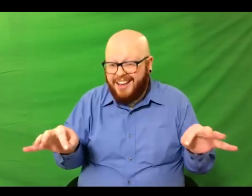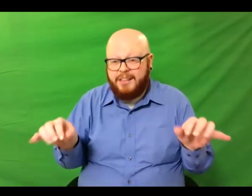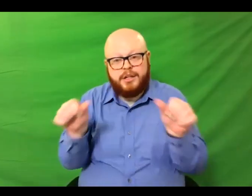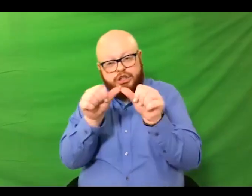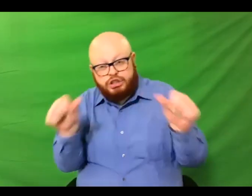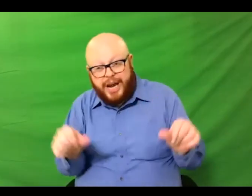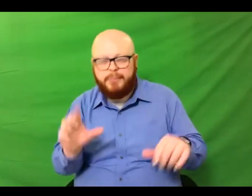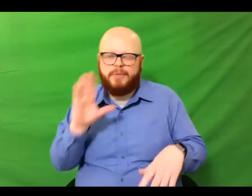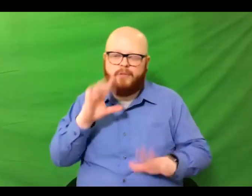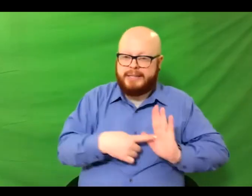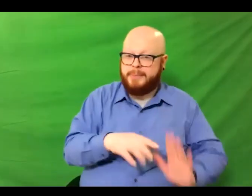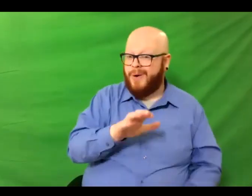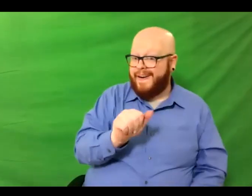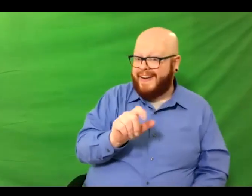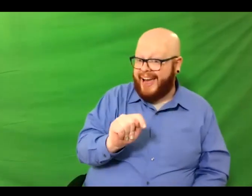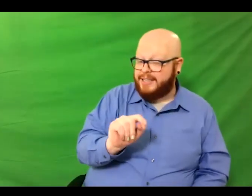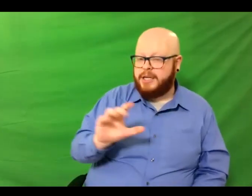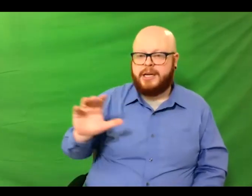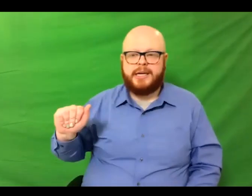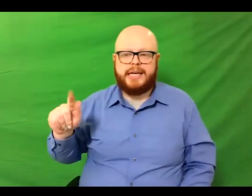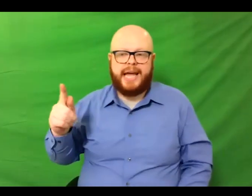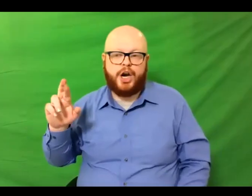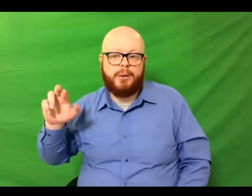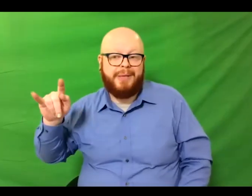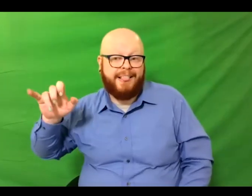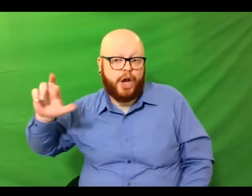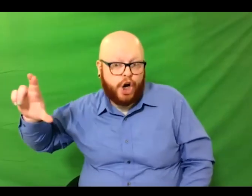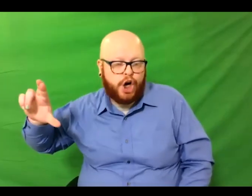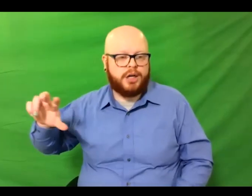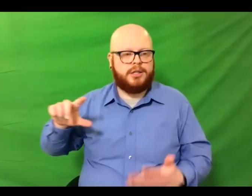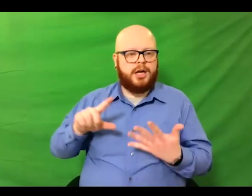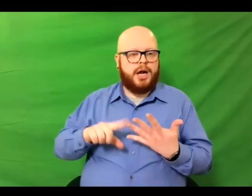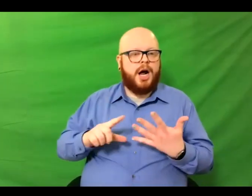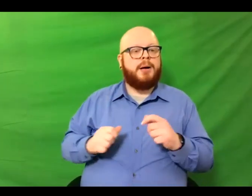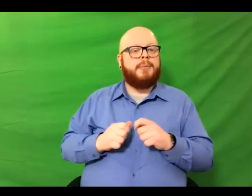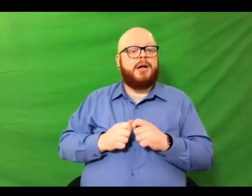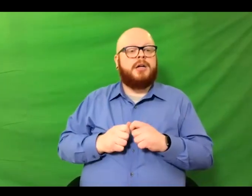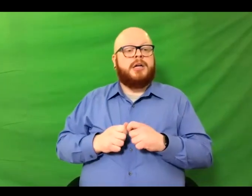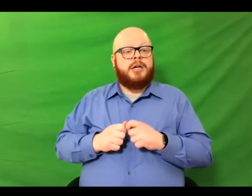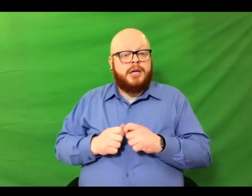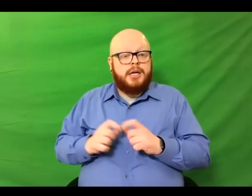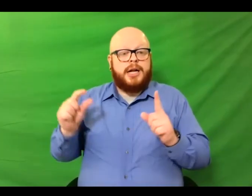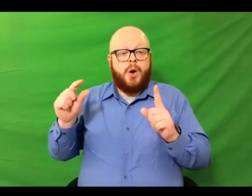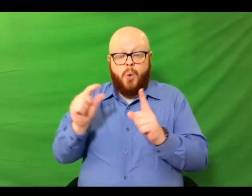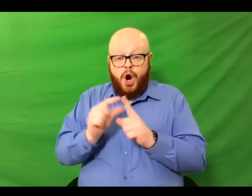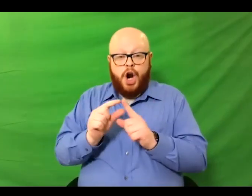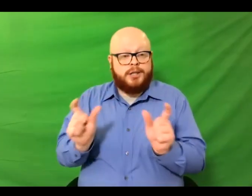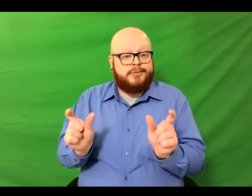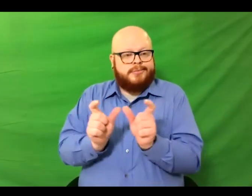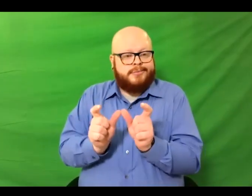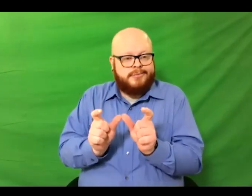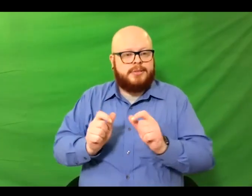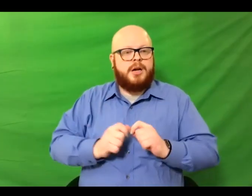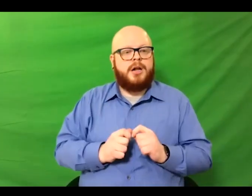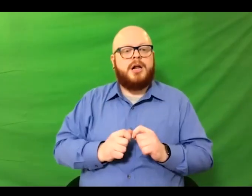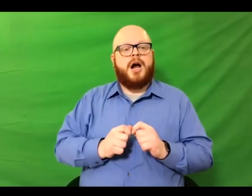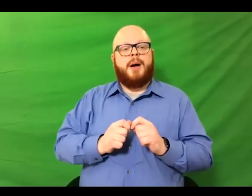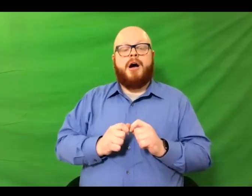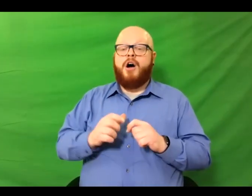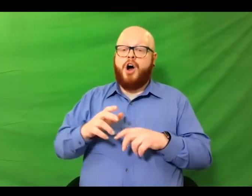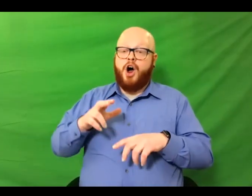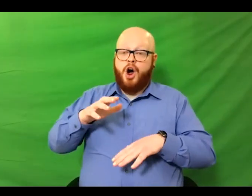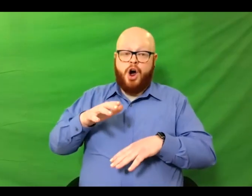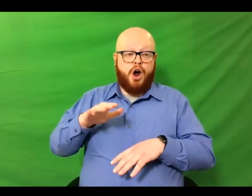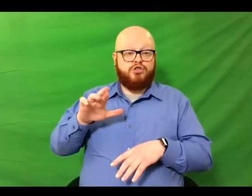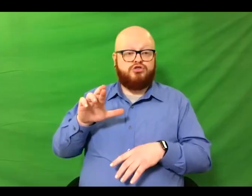caterpillar, compound words, onset, rhymes, and alliteration, syllables, and word and letter manipulation. This can